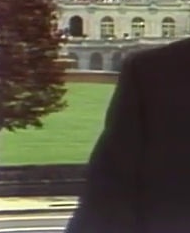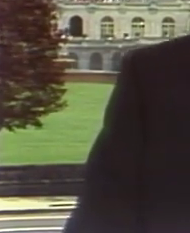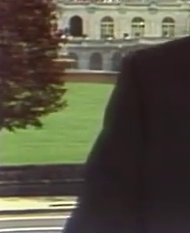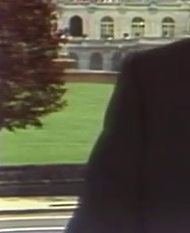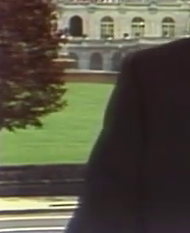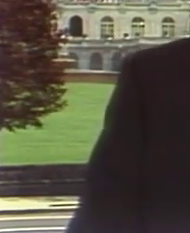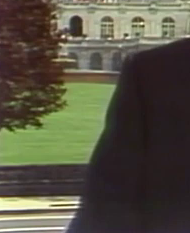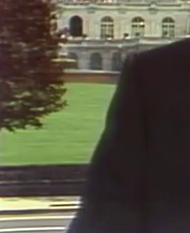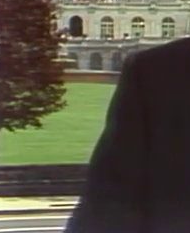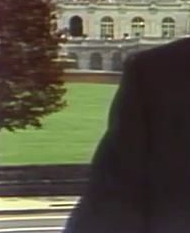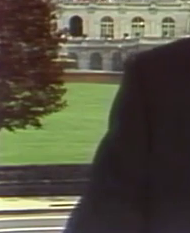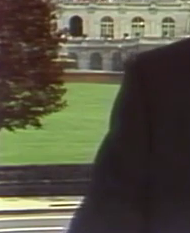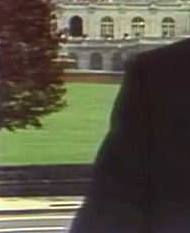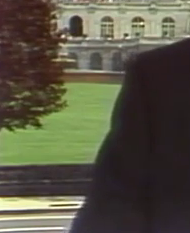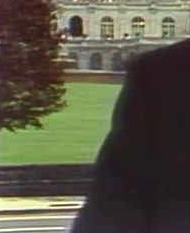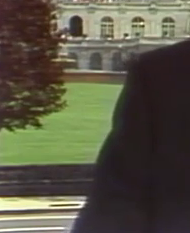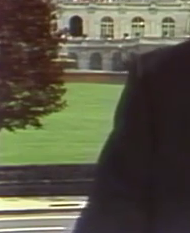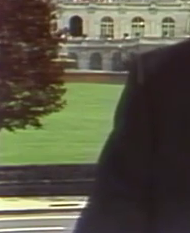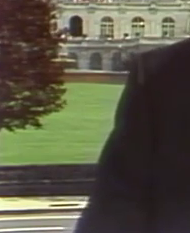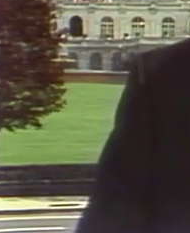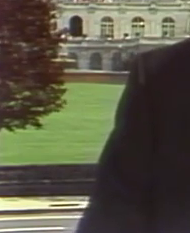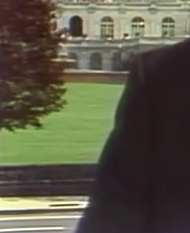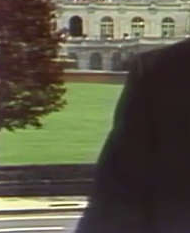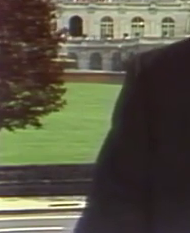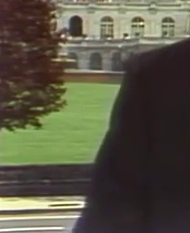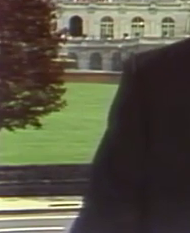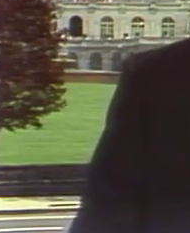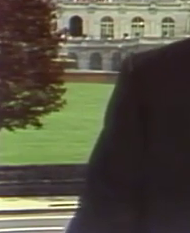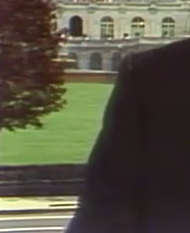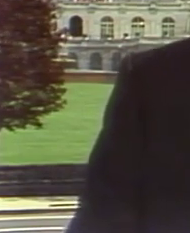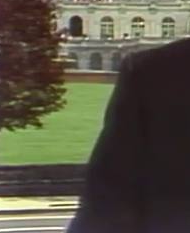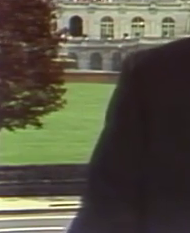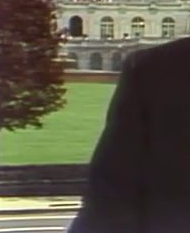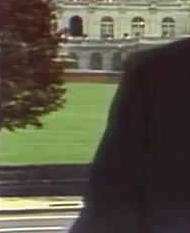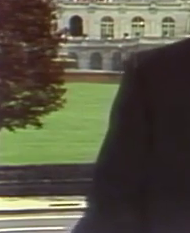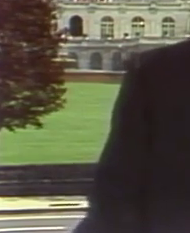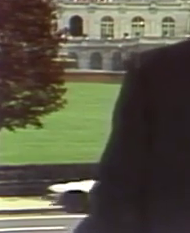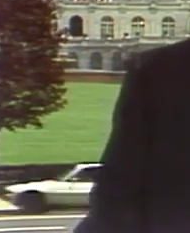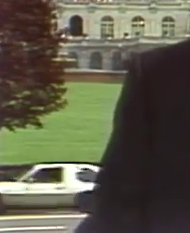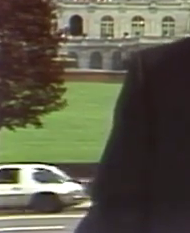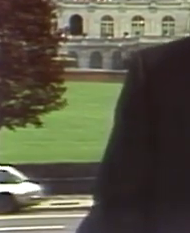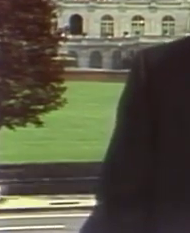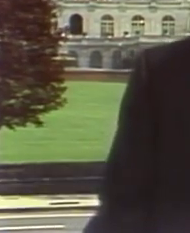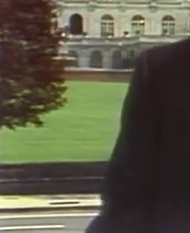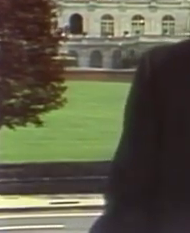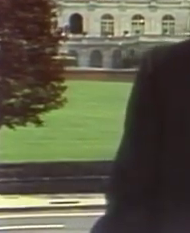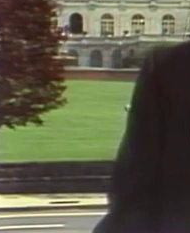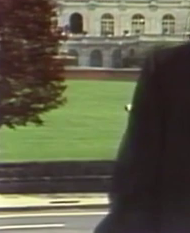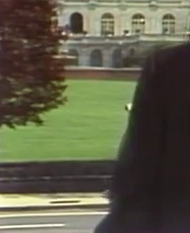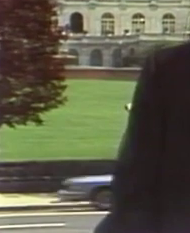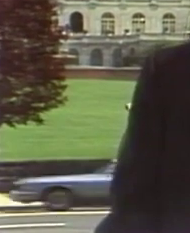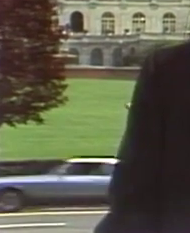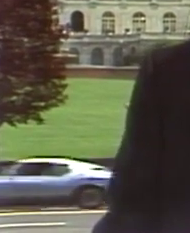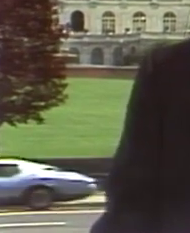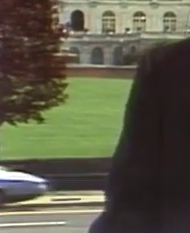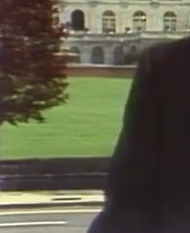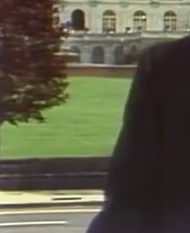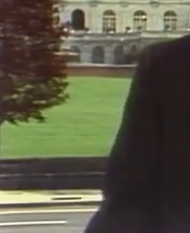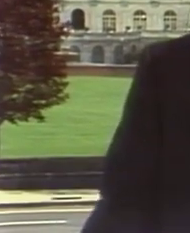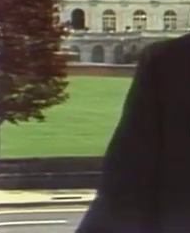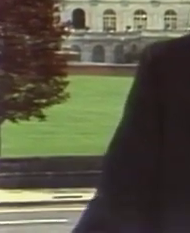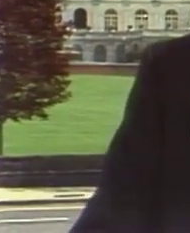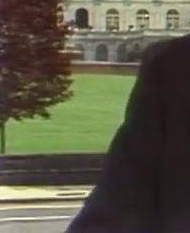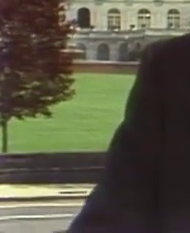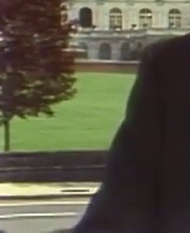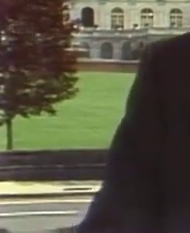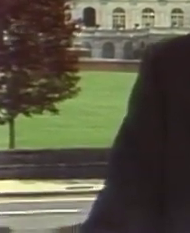will not, as Senator Helms said, deserve to survive. I'm asking you to write me here in Lynchburg and